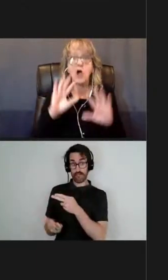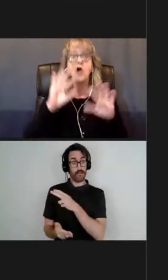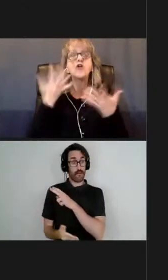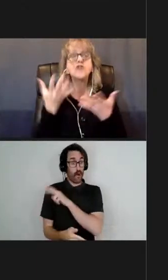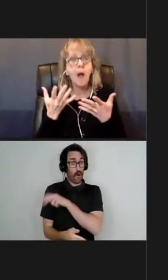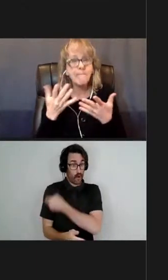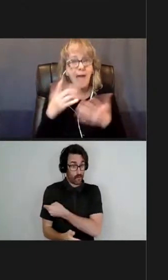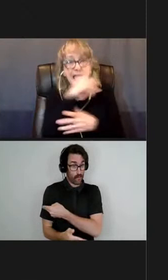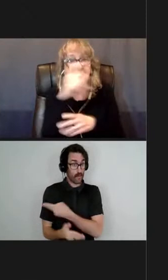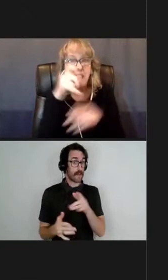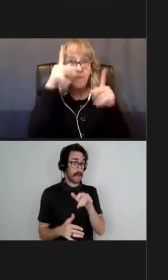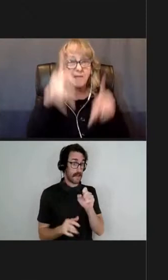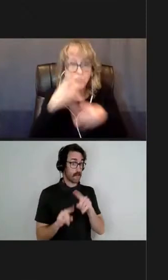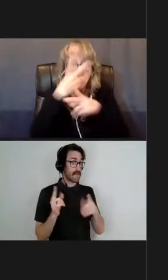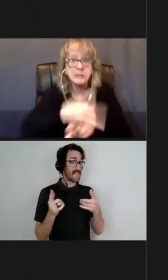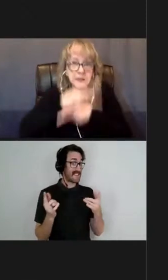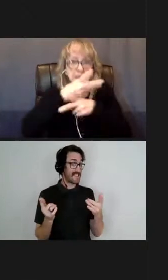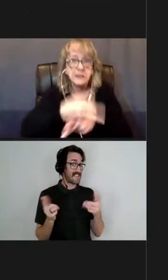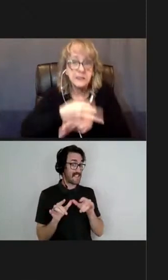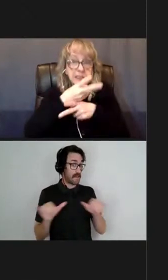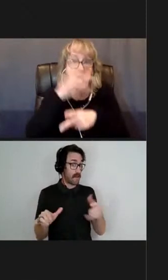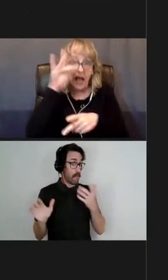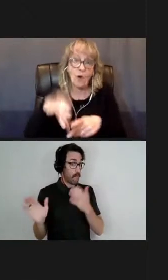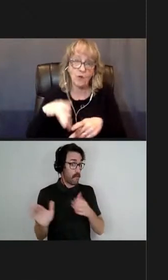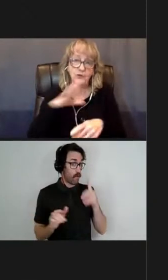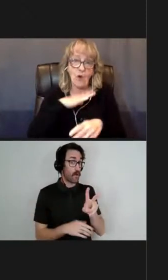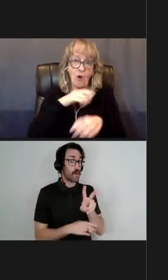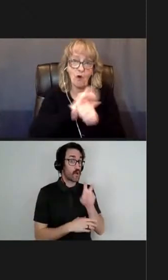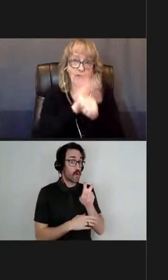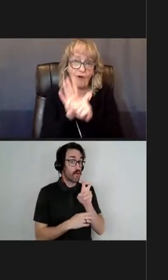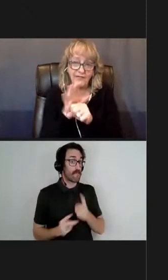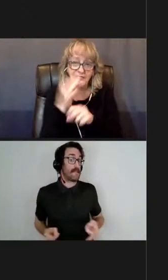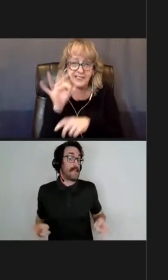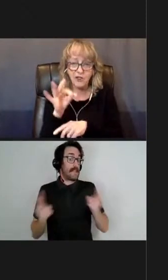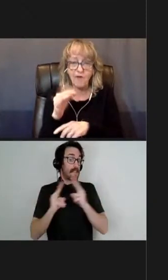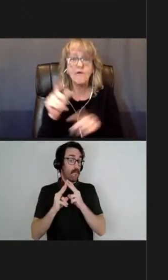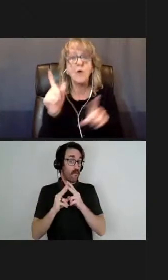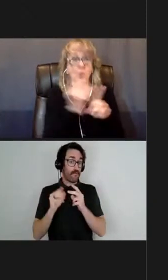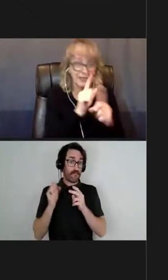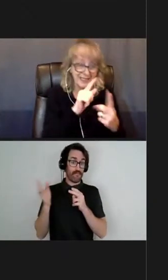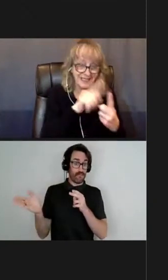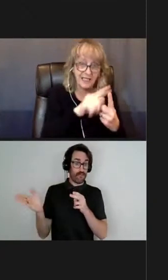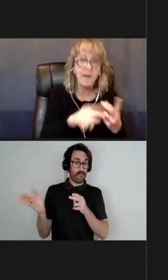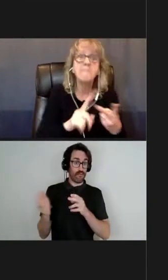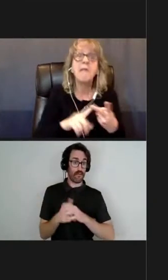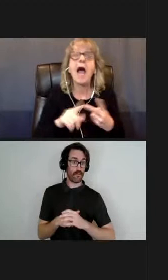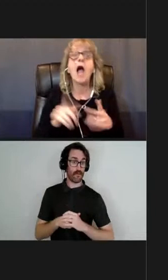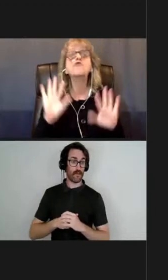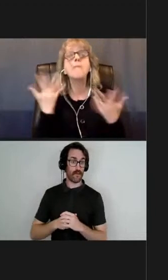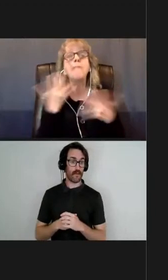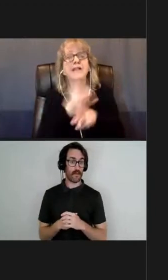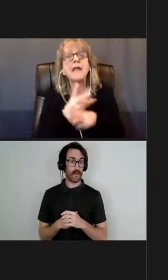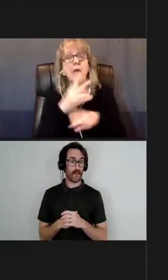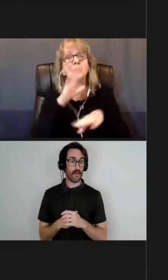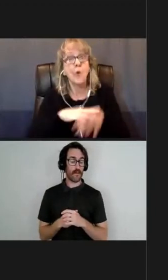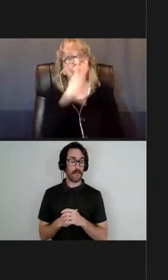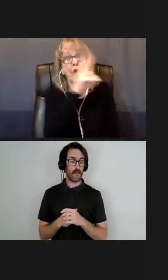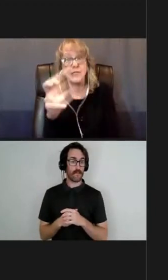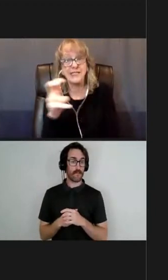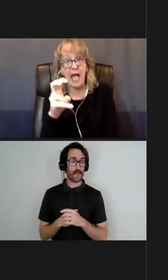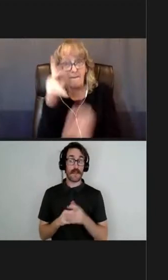patients, but 200. Because if this trend continues, that's the number of hospitalizations